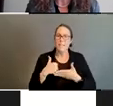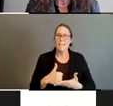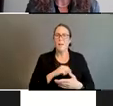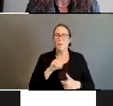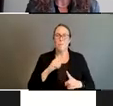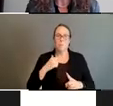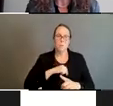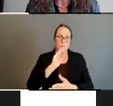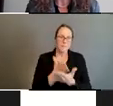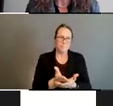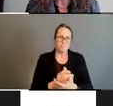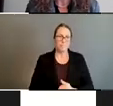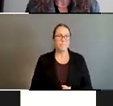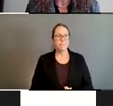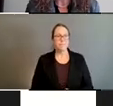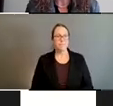site.